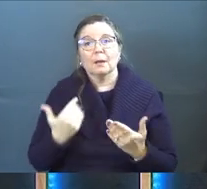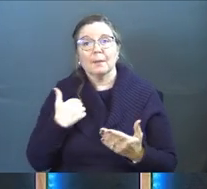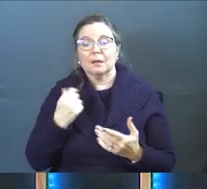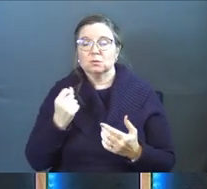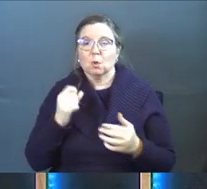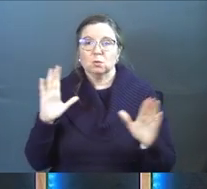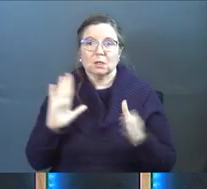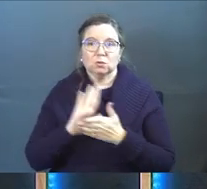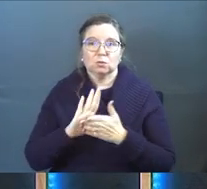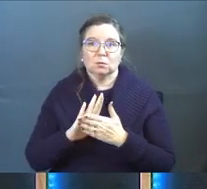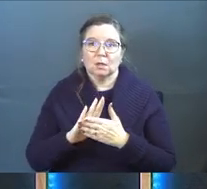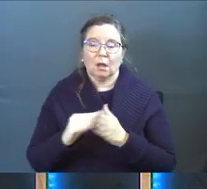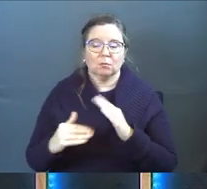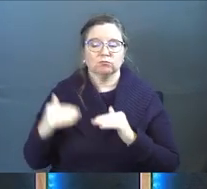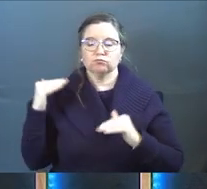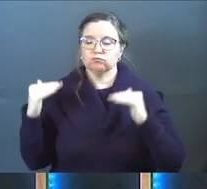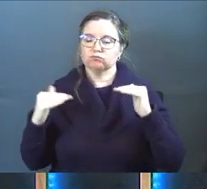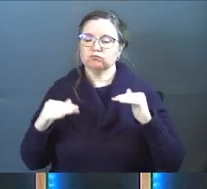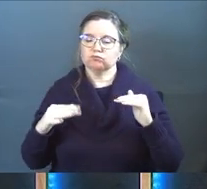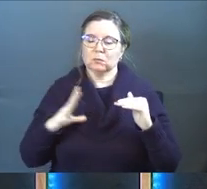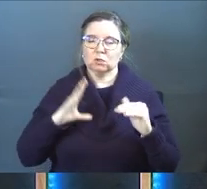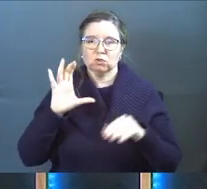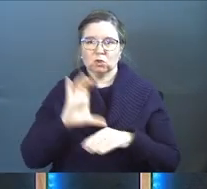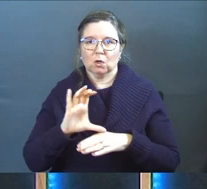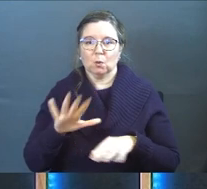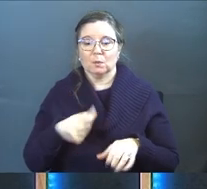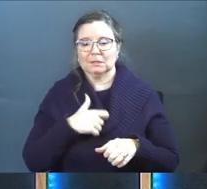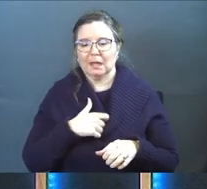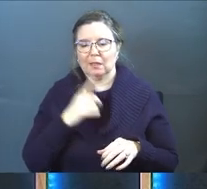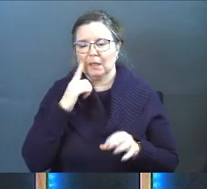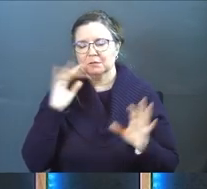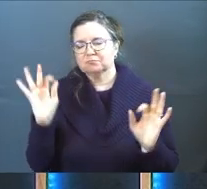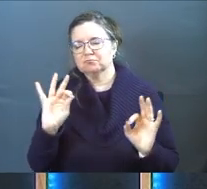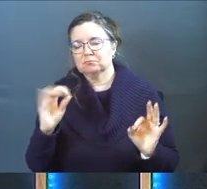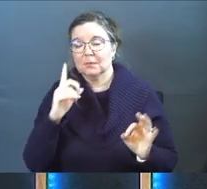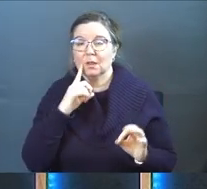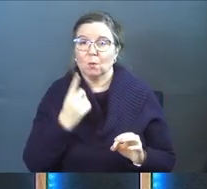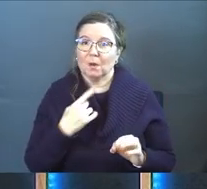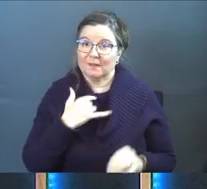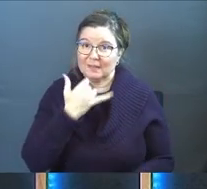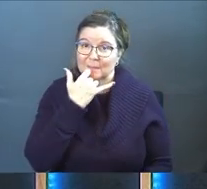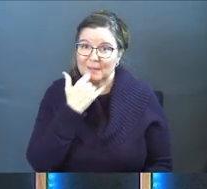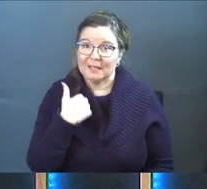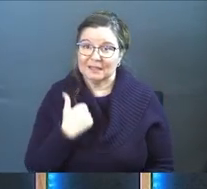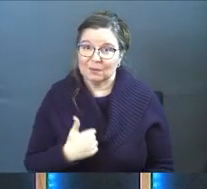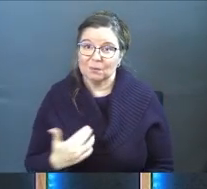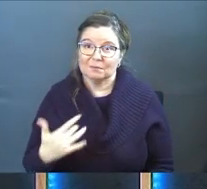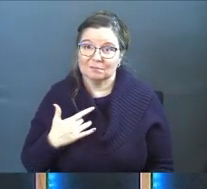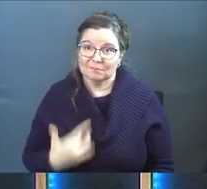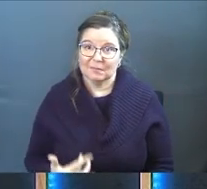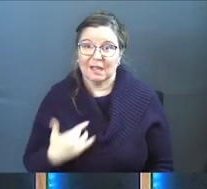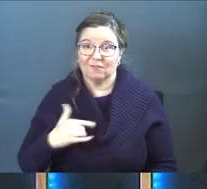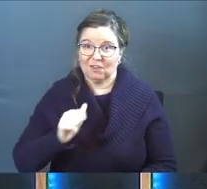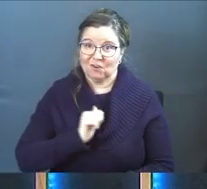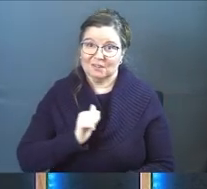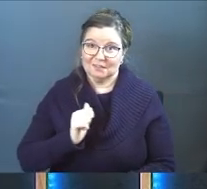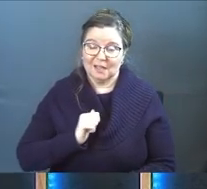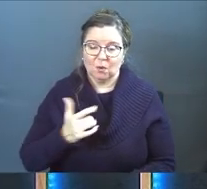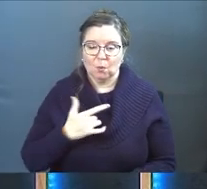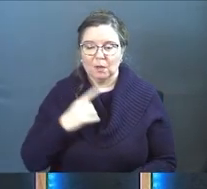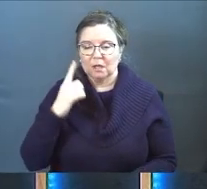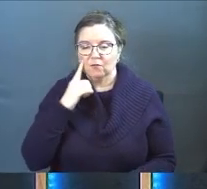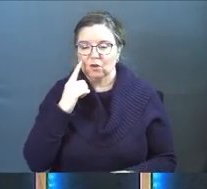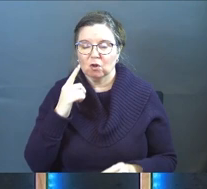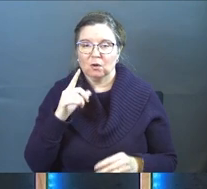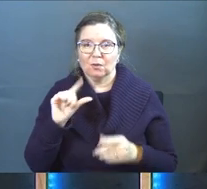be so Sunday school and so grown up in church that we take that for granted, right? I think this is one of the mistakes that we have in ourselves, is that we've